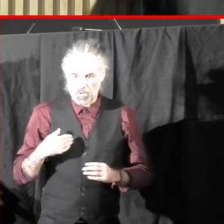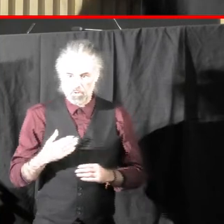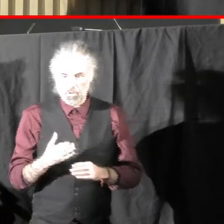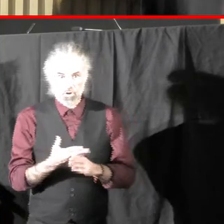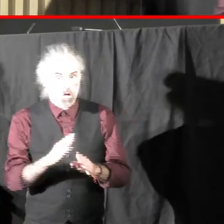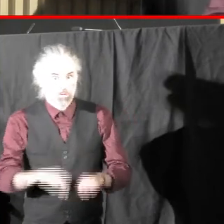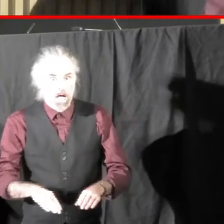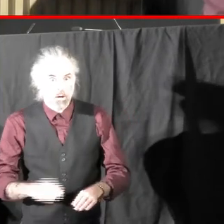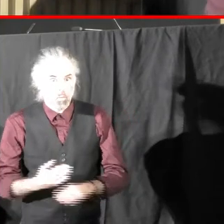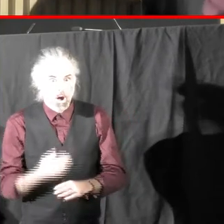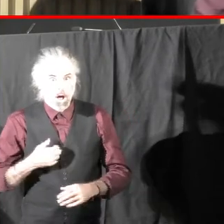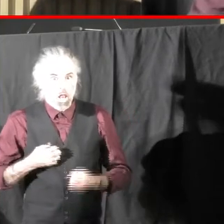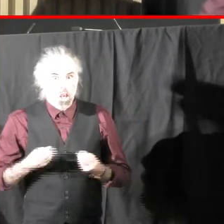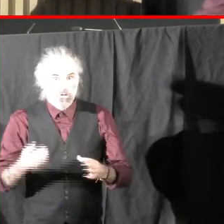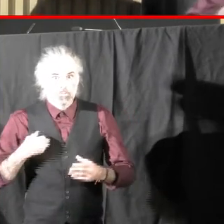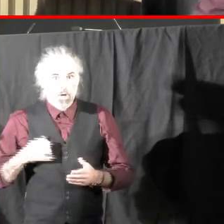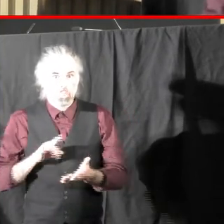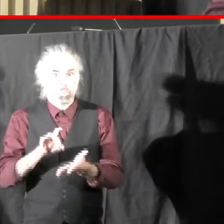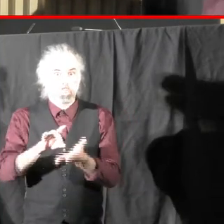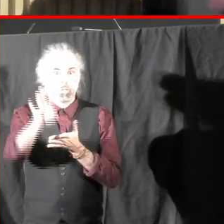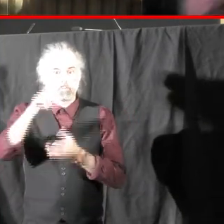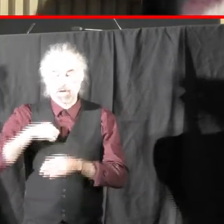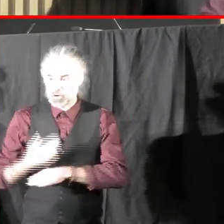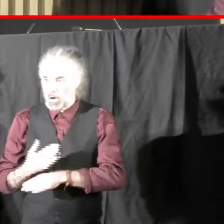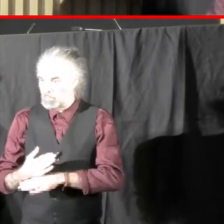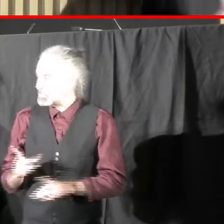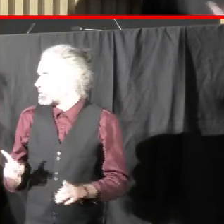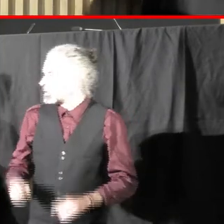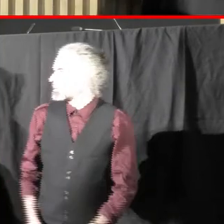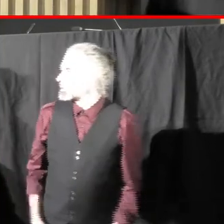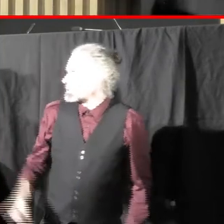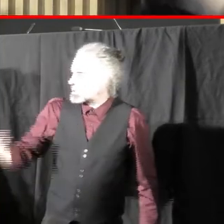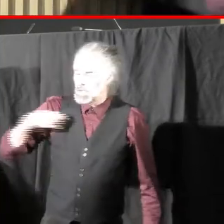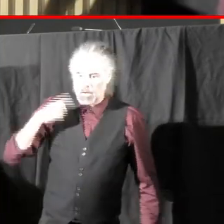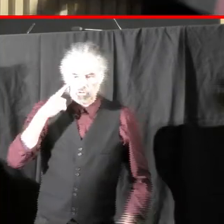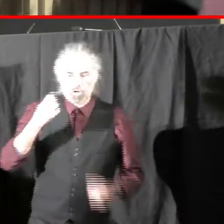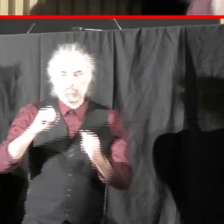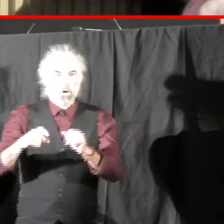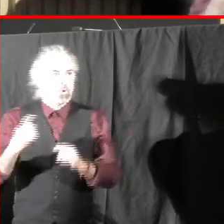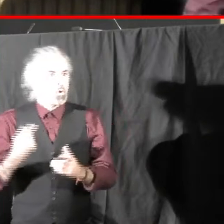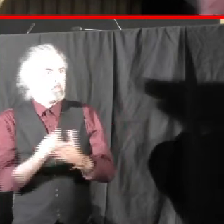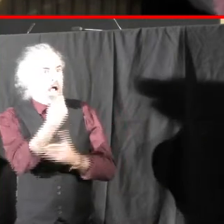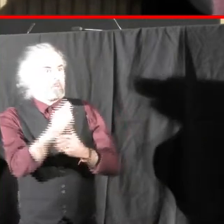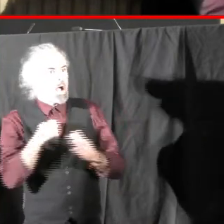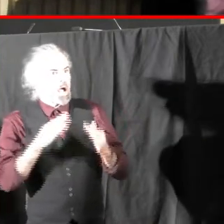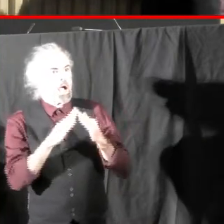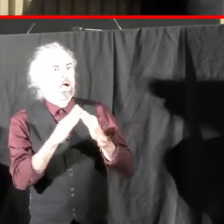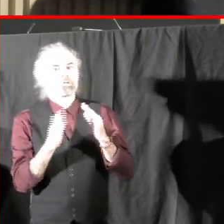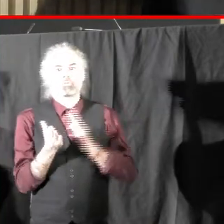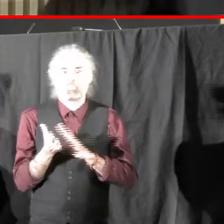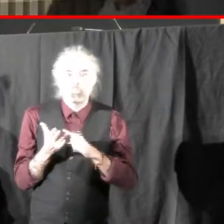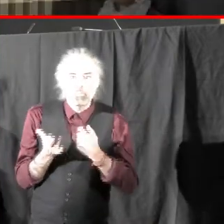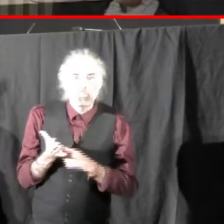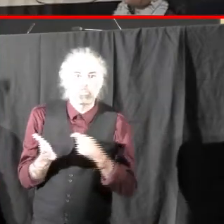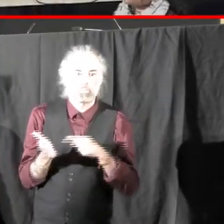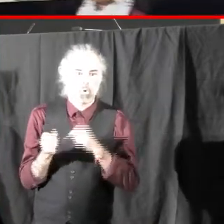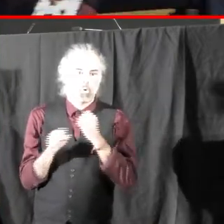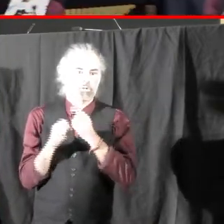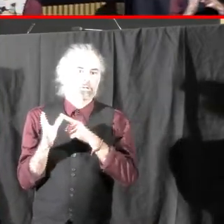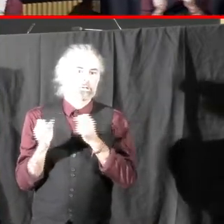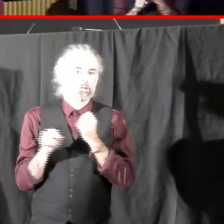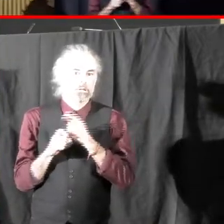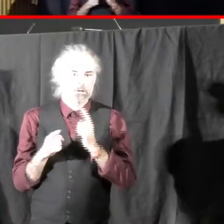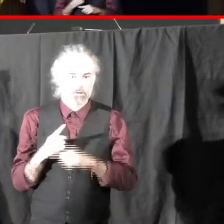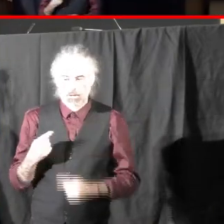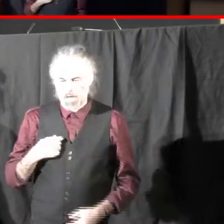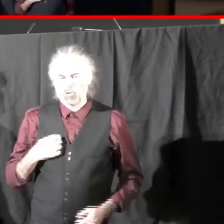slow down production, I'm going to lose my job. Excuse. It's, look, I would try to protect it. I would try to protect it as your